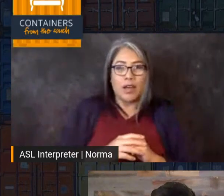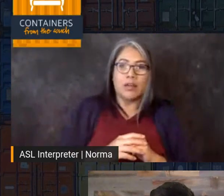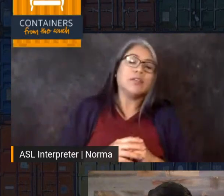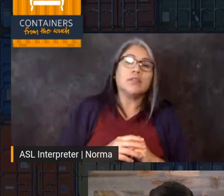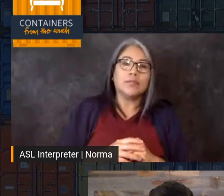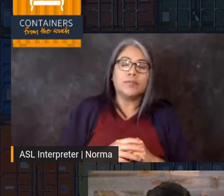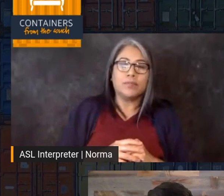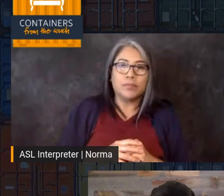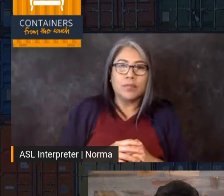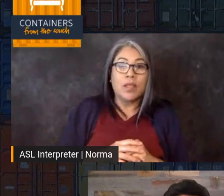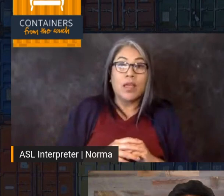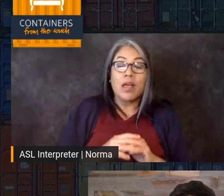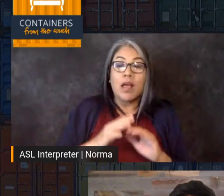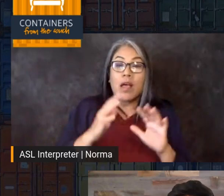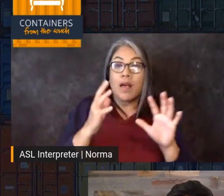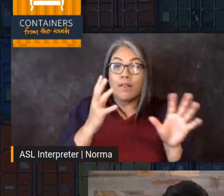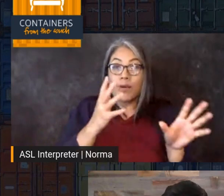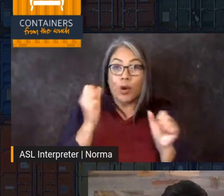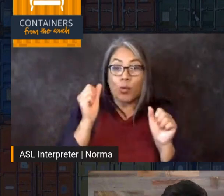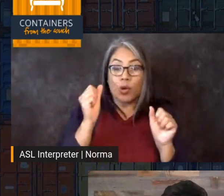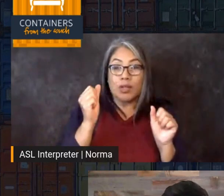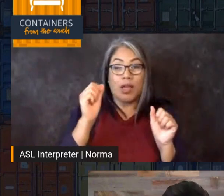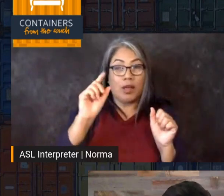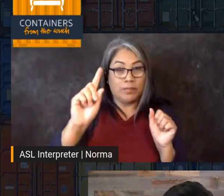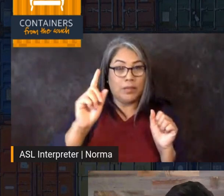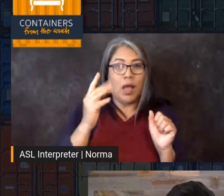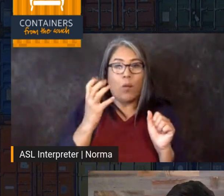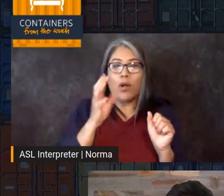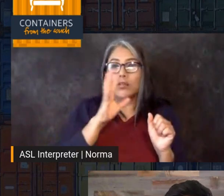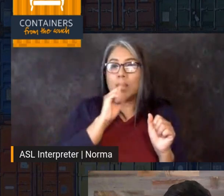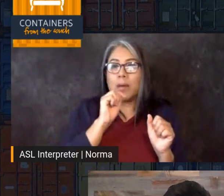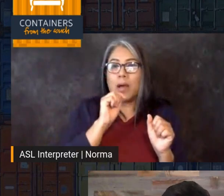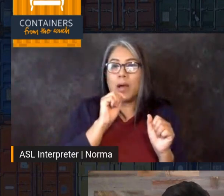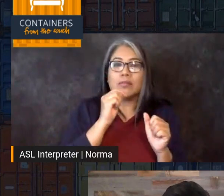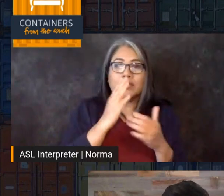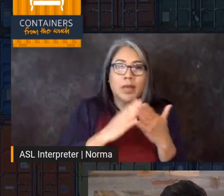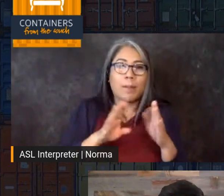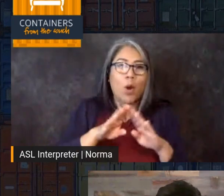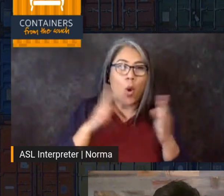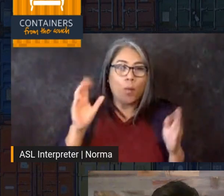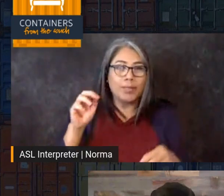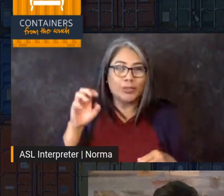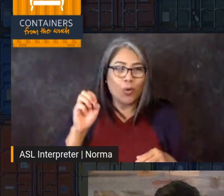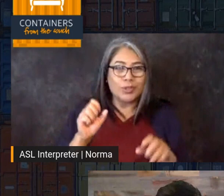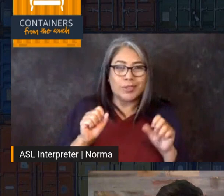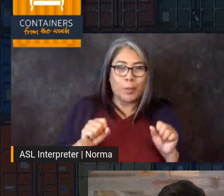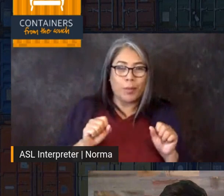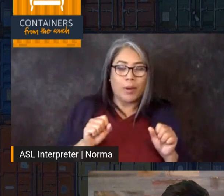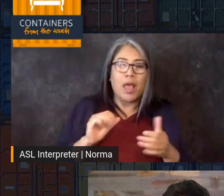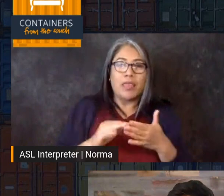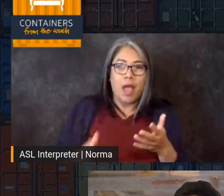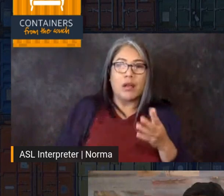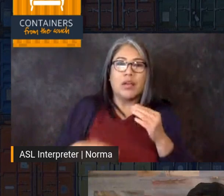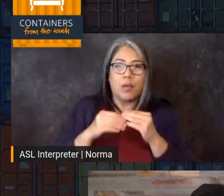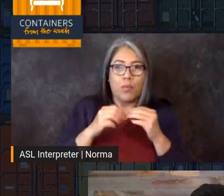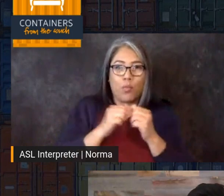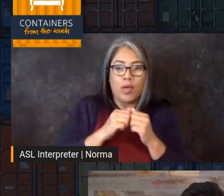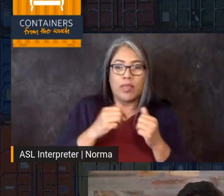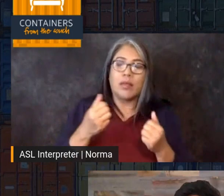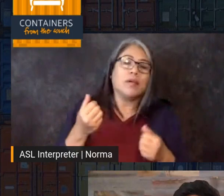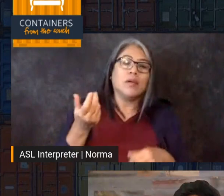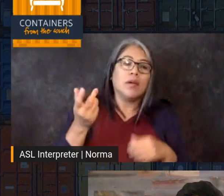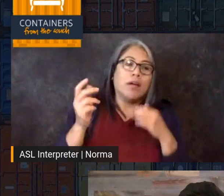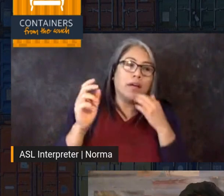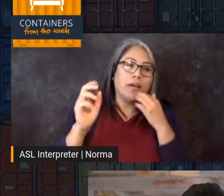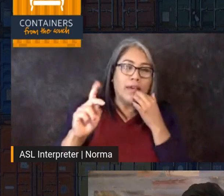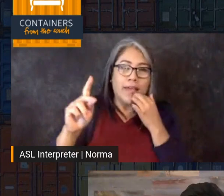with EKS Anywhere. Now, Rama, I think it was you in kind of your explanation of the different use cases. You mentioned that